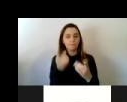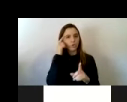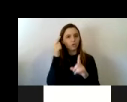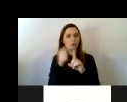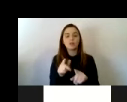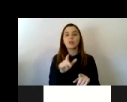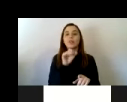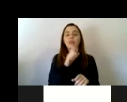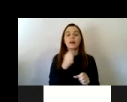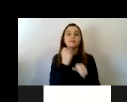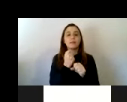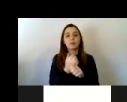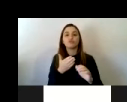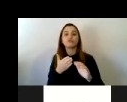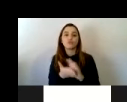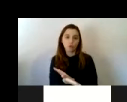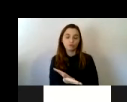jobs in the labor markets.